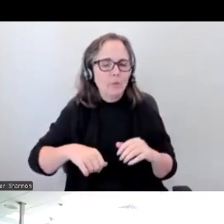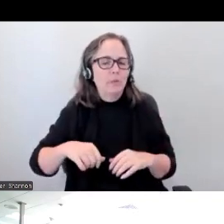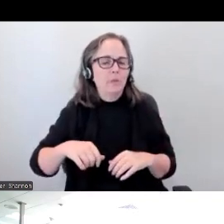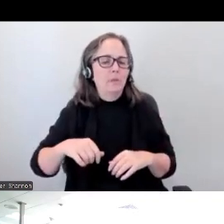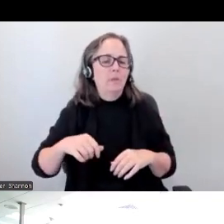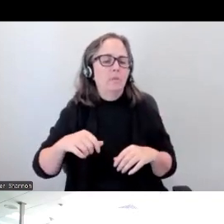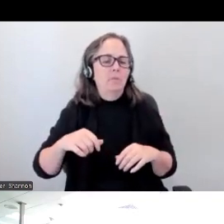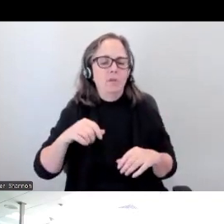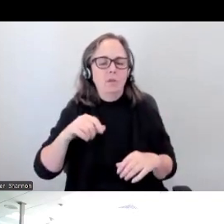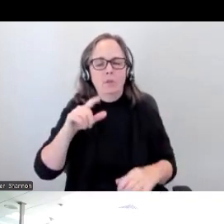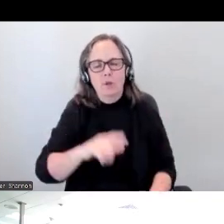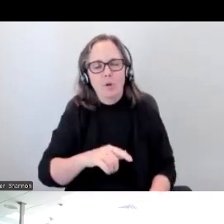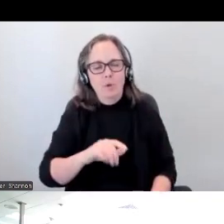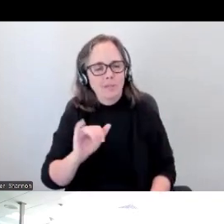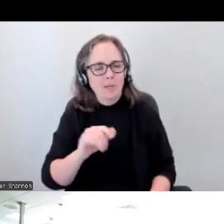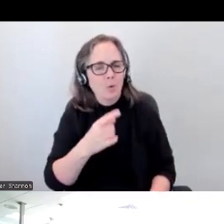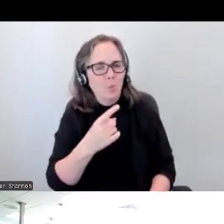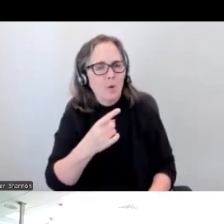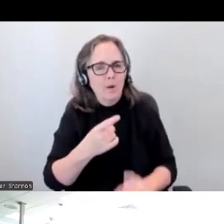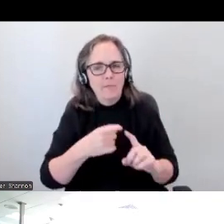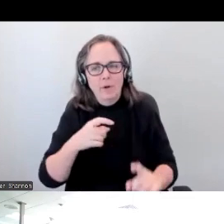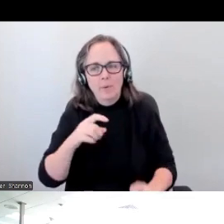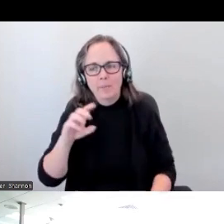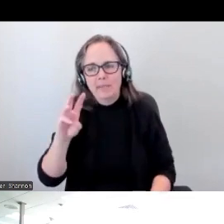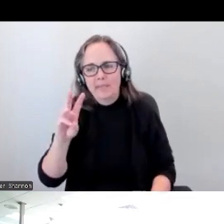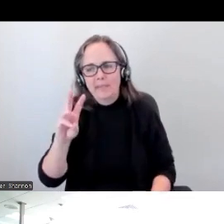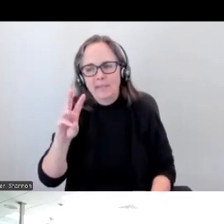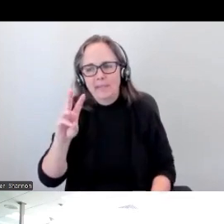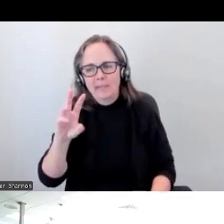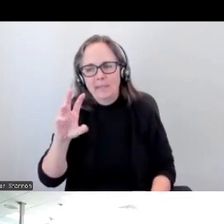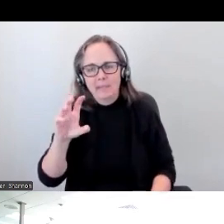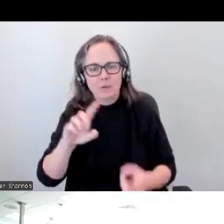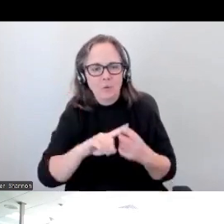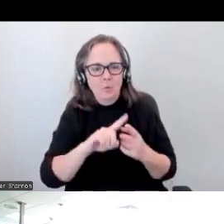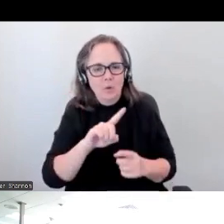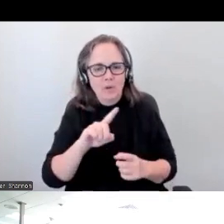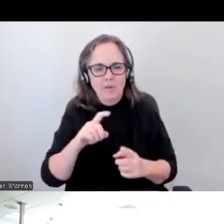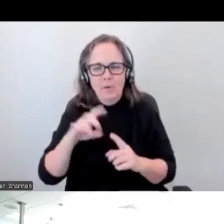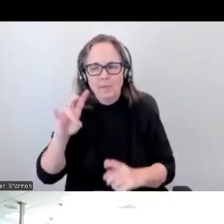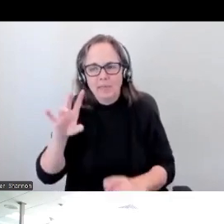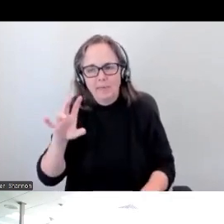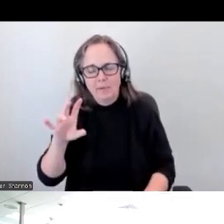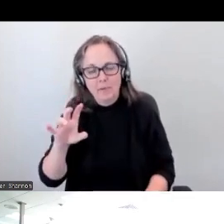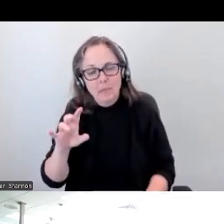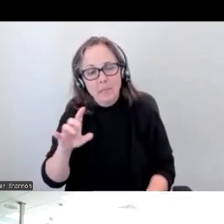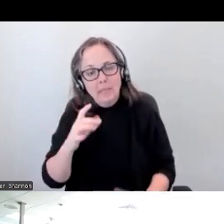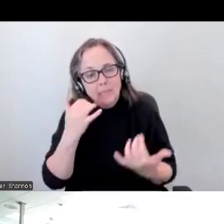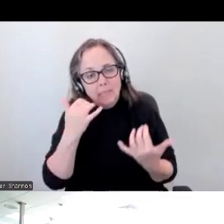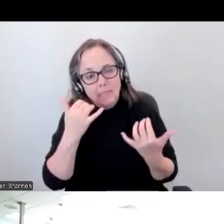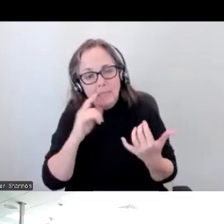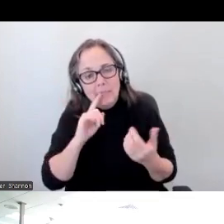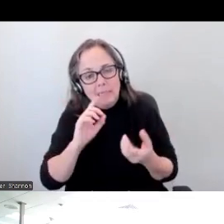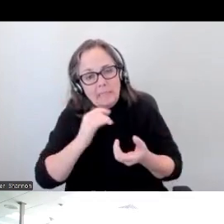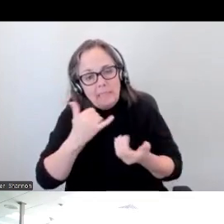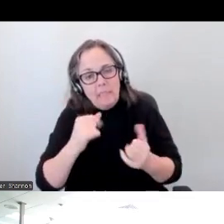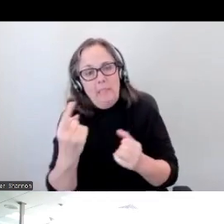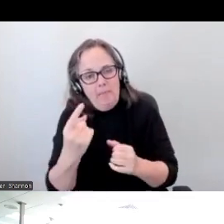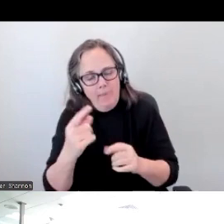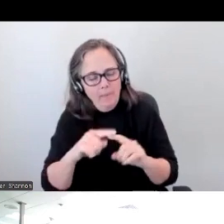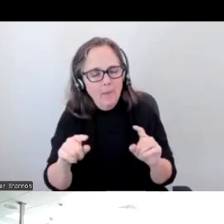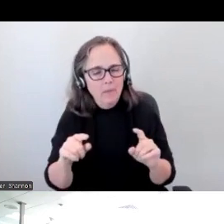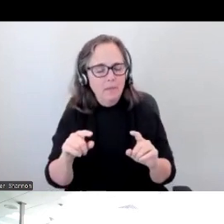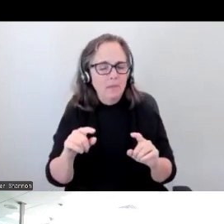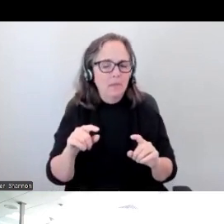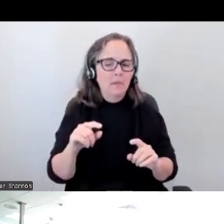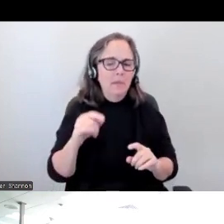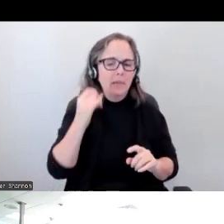is low. It's about 1 in 600 to 1 in 700. So it's not nothing. And it's something that when I'm